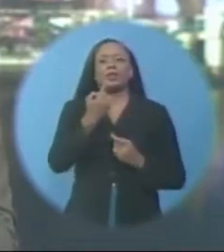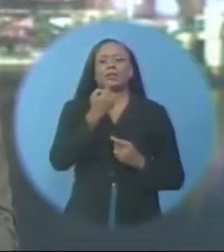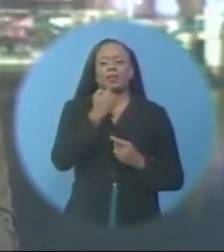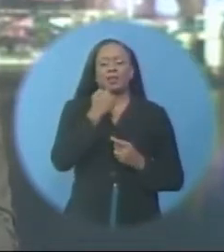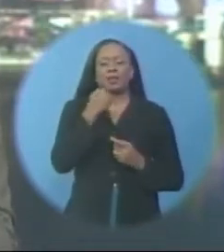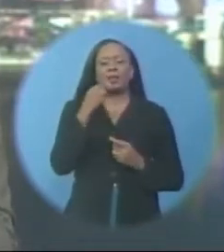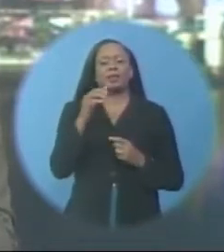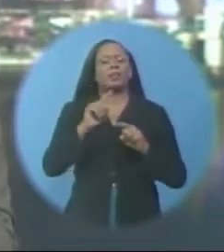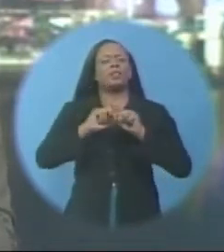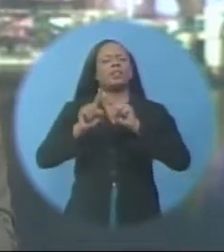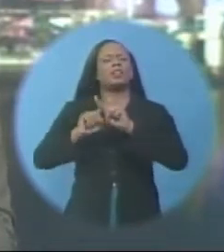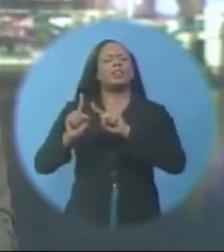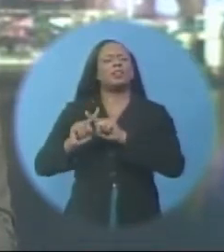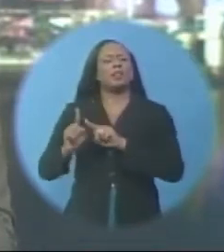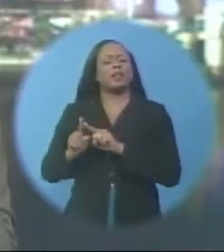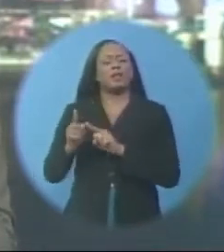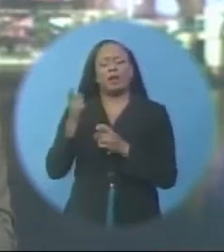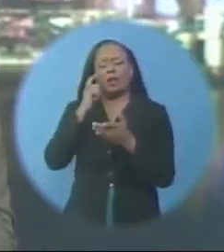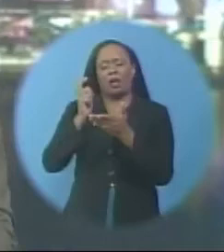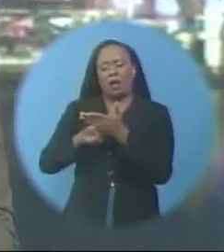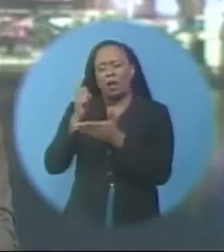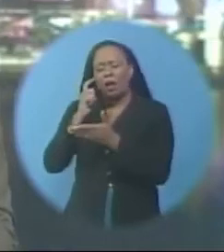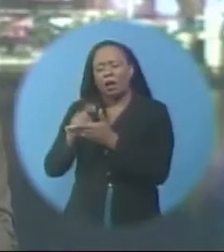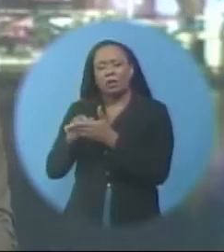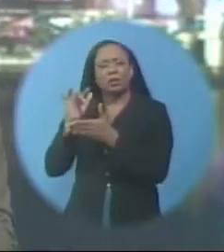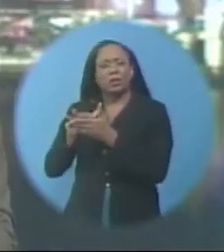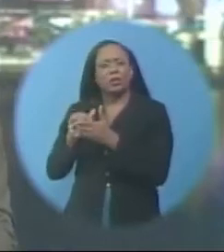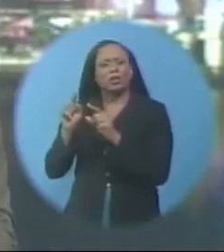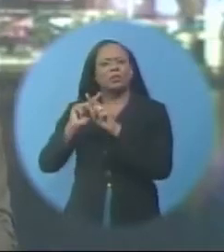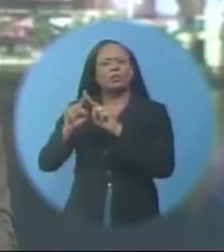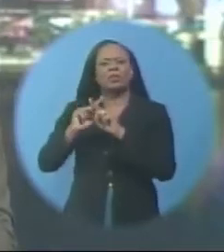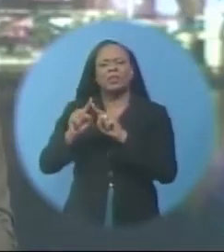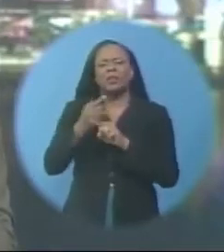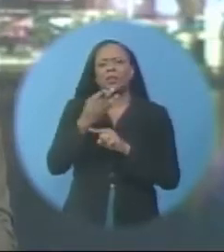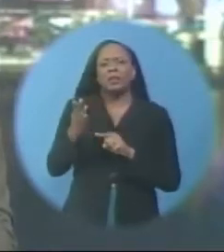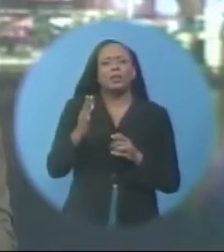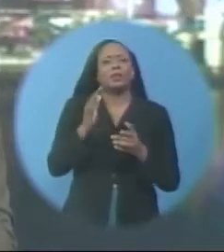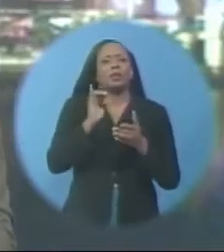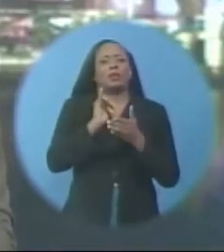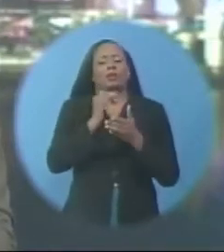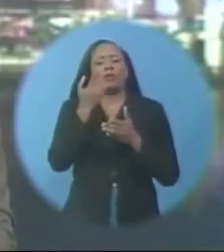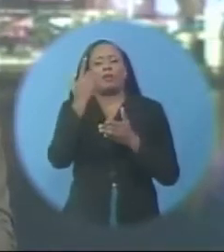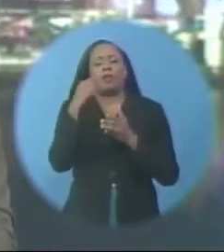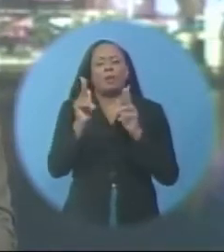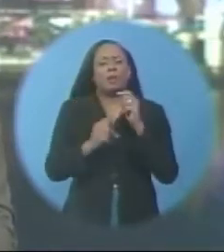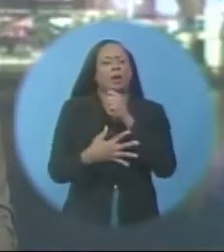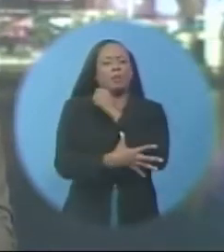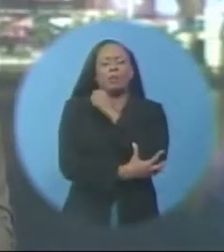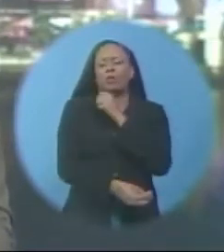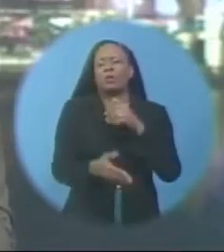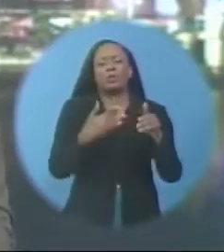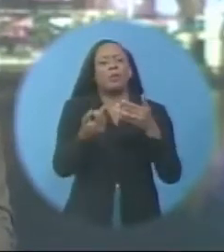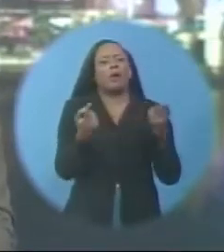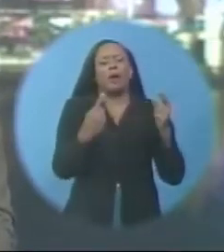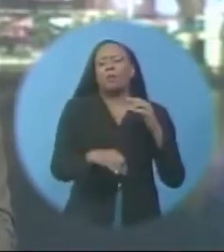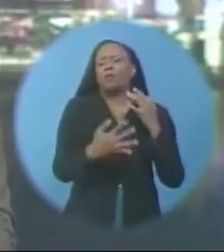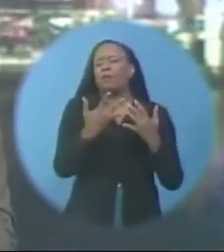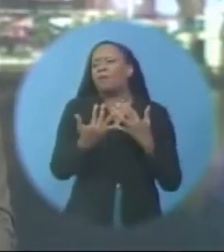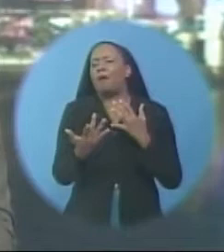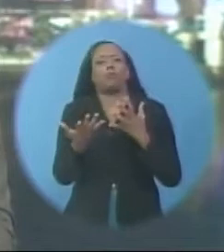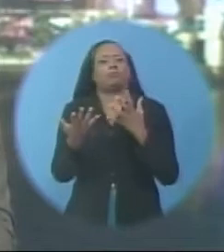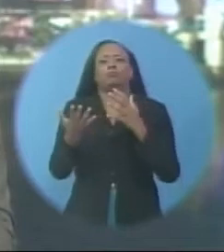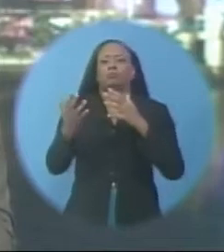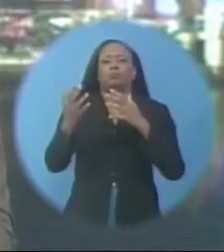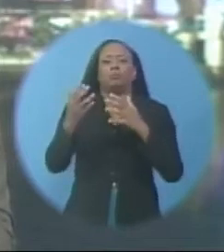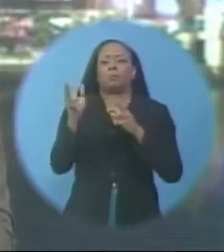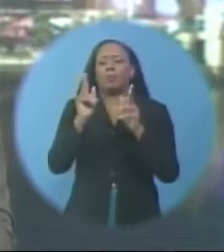Turner-Jones, says the fundings of the study will touch a myriad of areas, including the basket of goods. She also believes the data